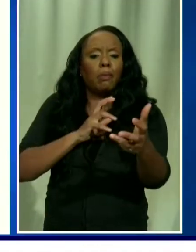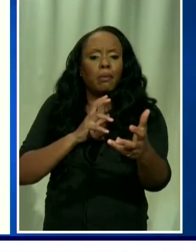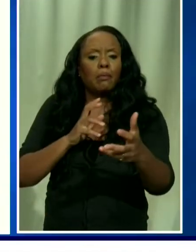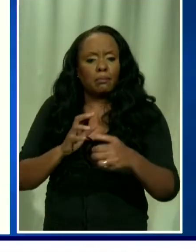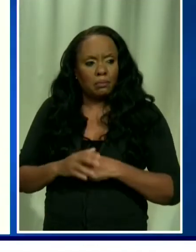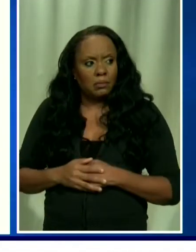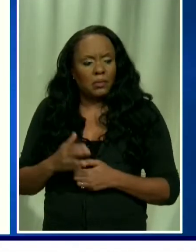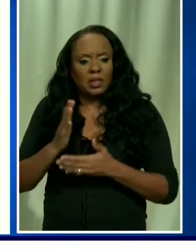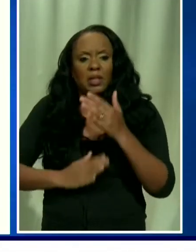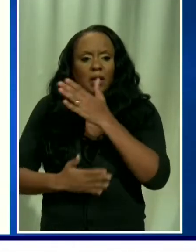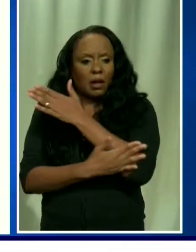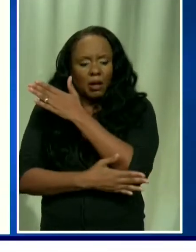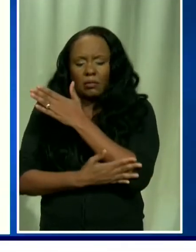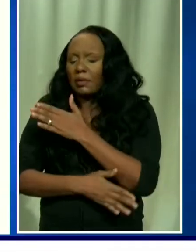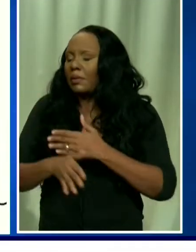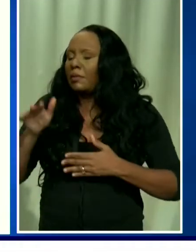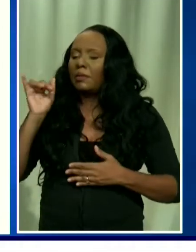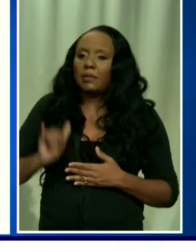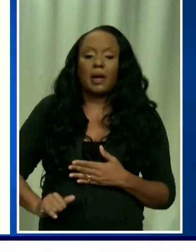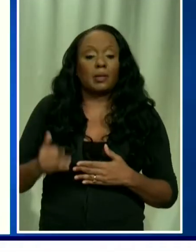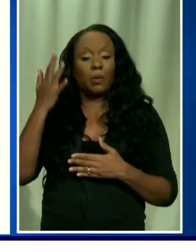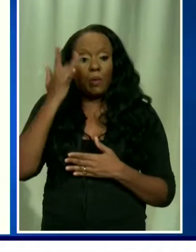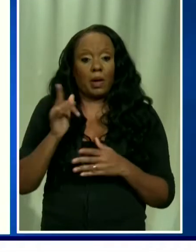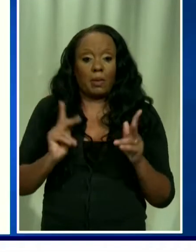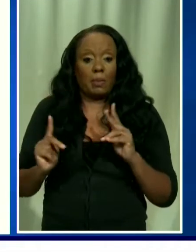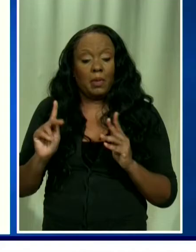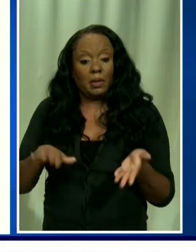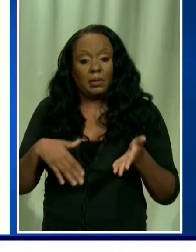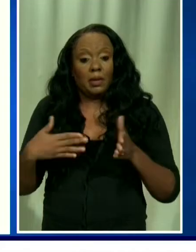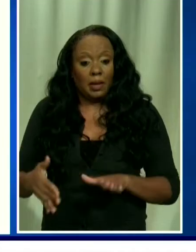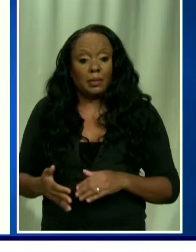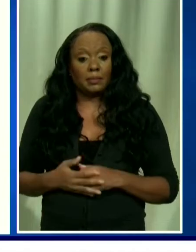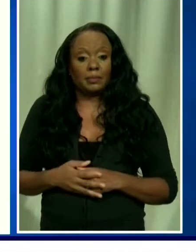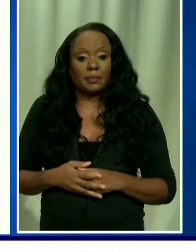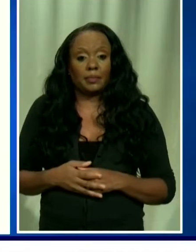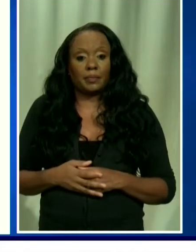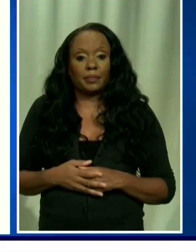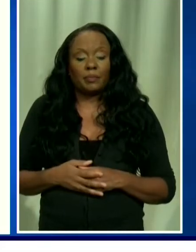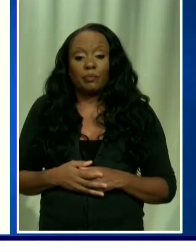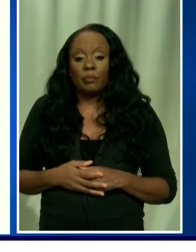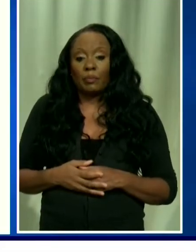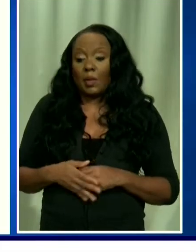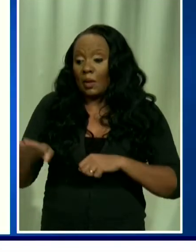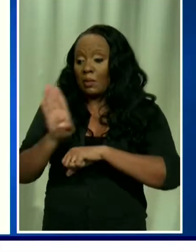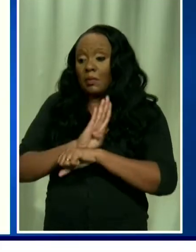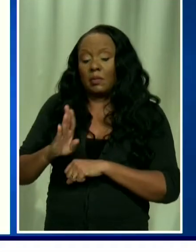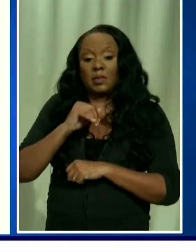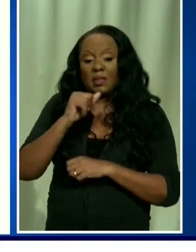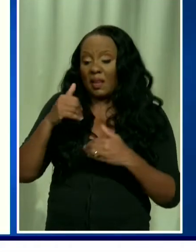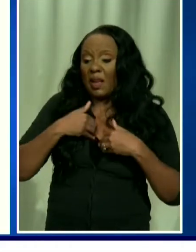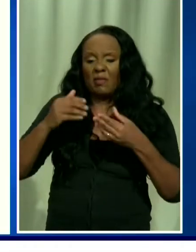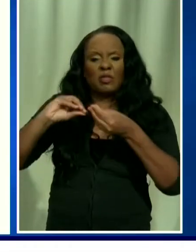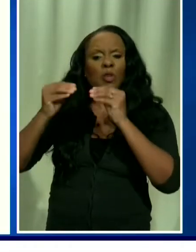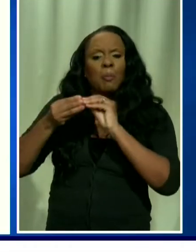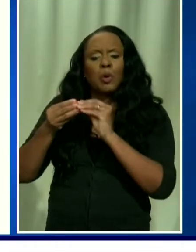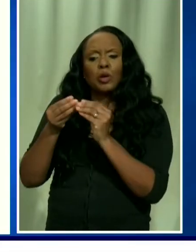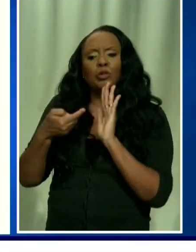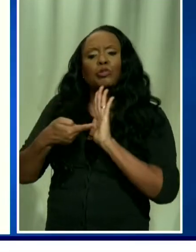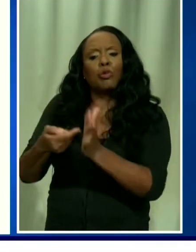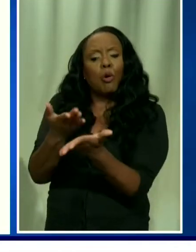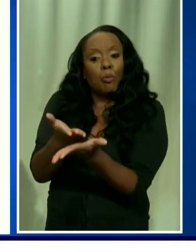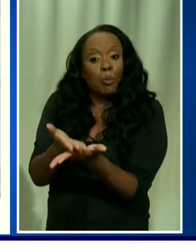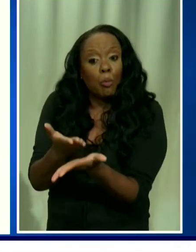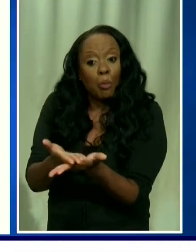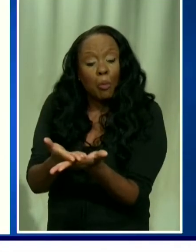countries. Officials say Barbados does not have up-to-date statistics on death by suicide, but clinical